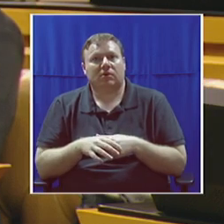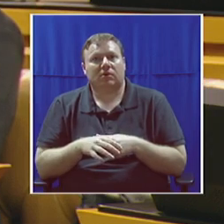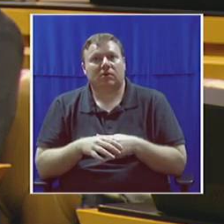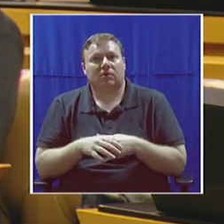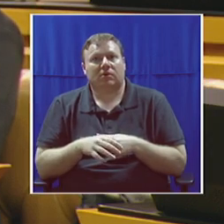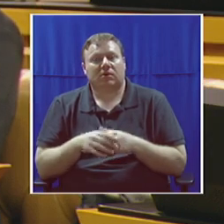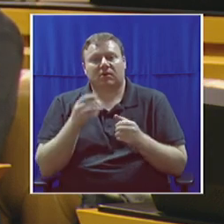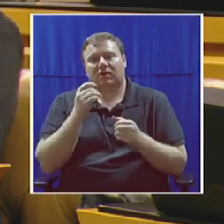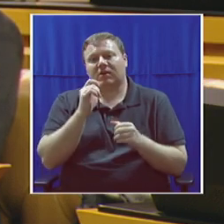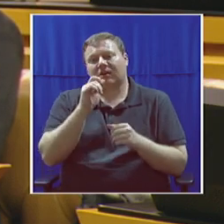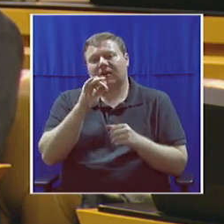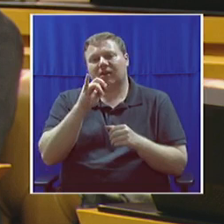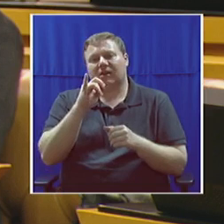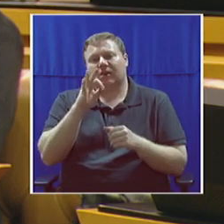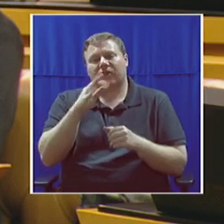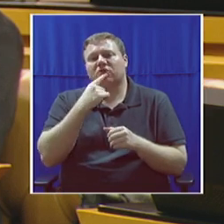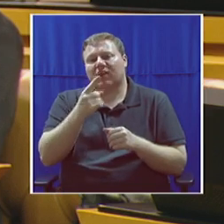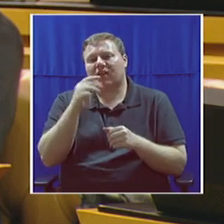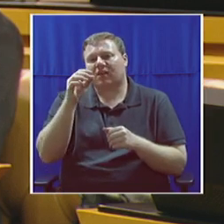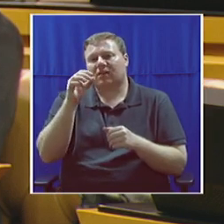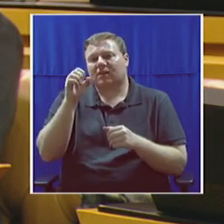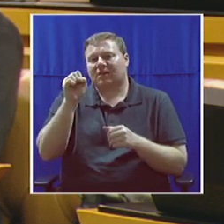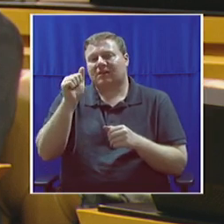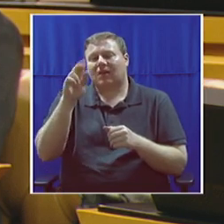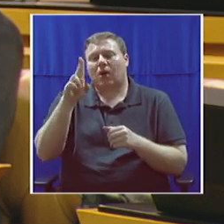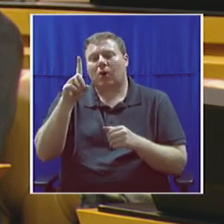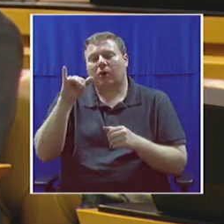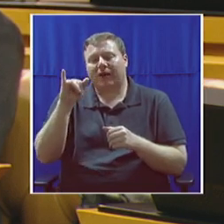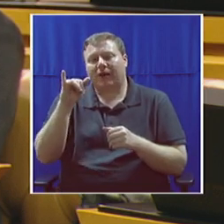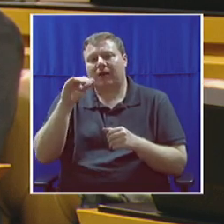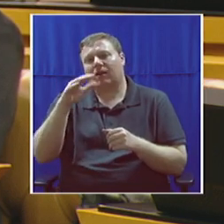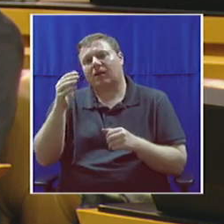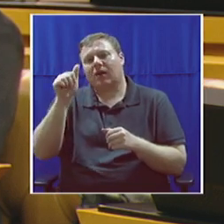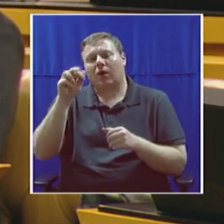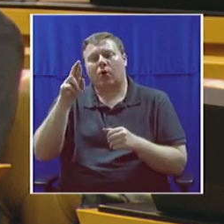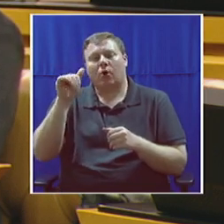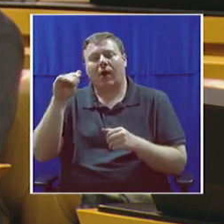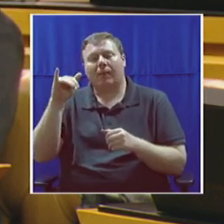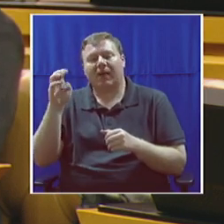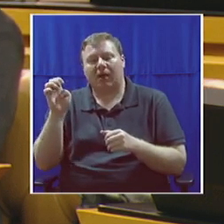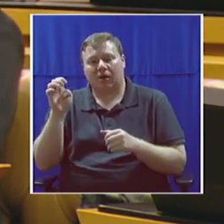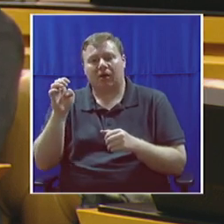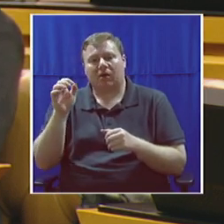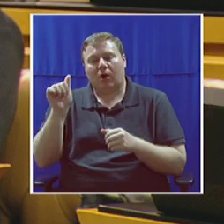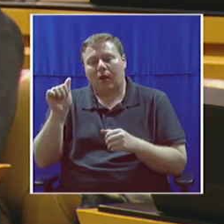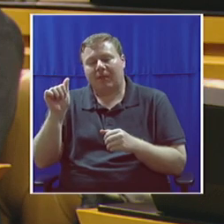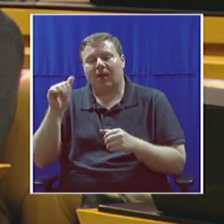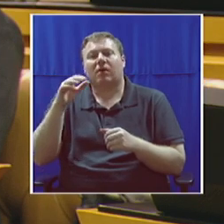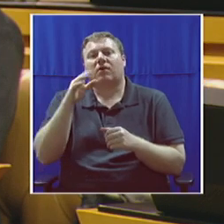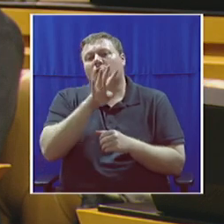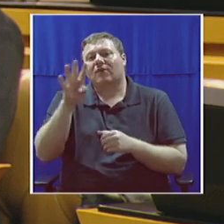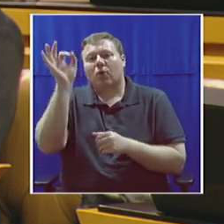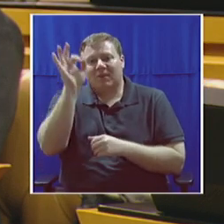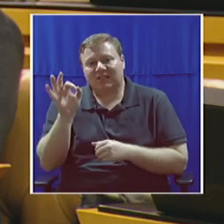is 44% it doesn't Supply 44% of strategic stock IT Supplies